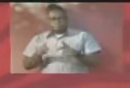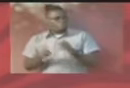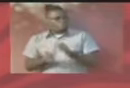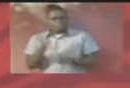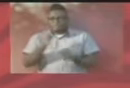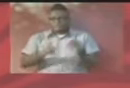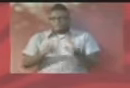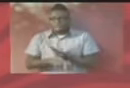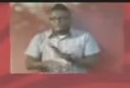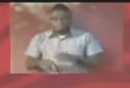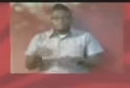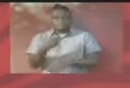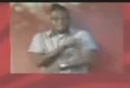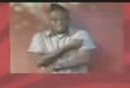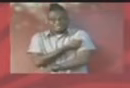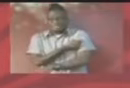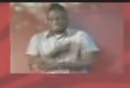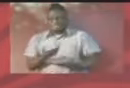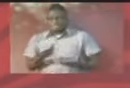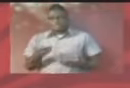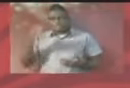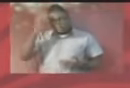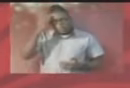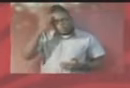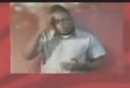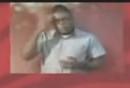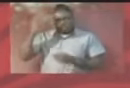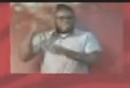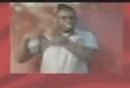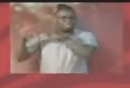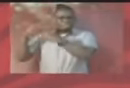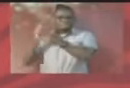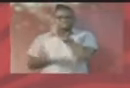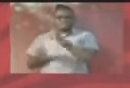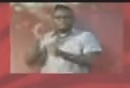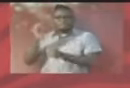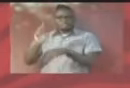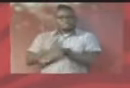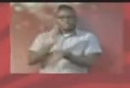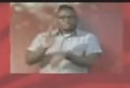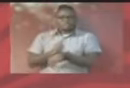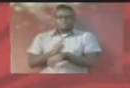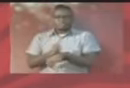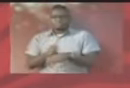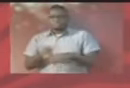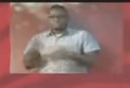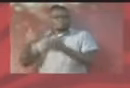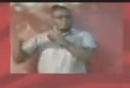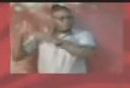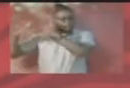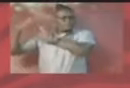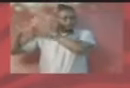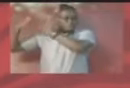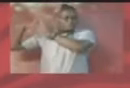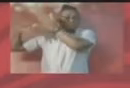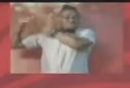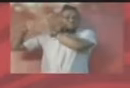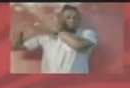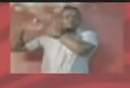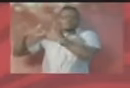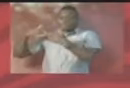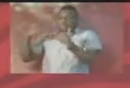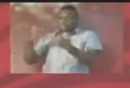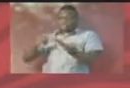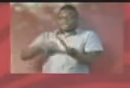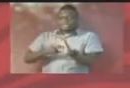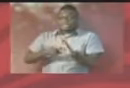in Trinidad and Tobago that we have utilized vaccines for many decades, for as early as the